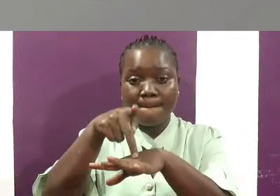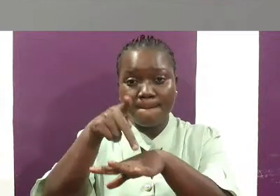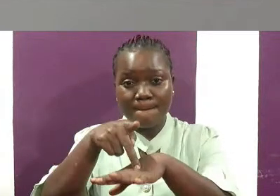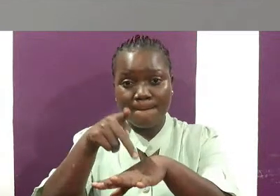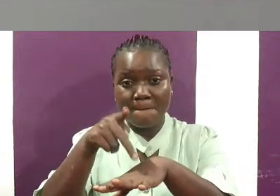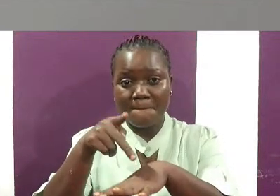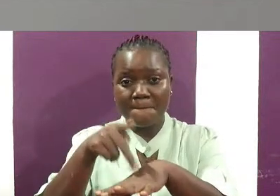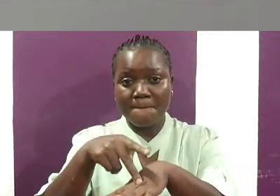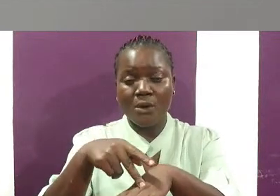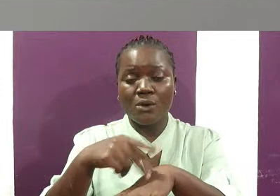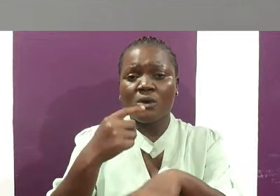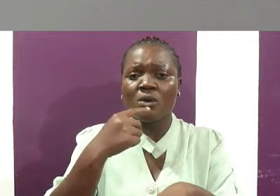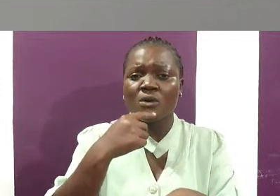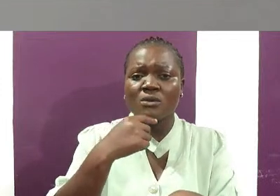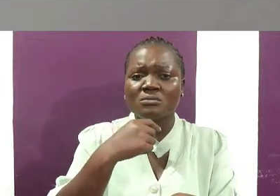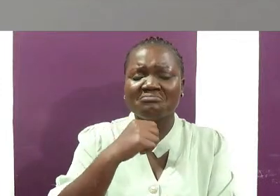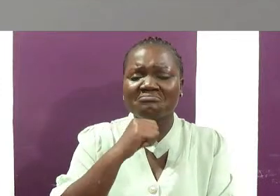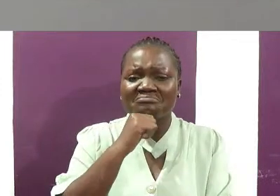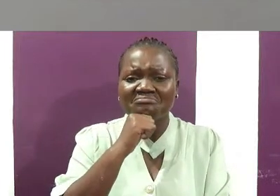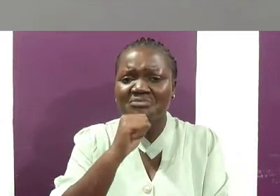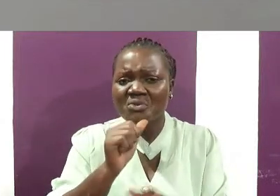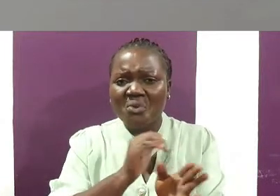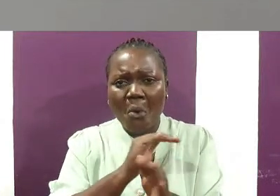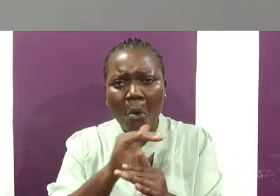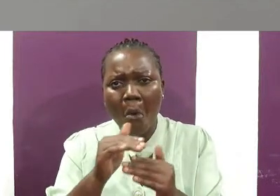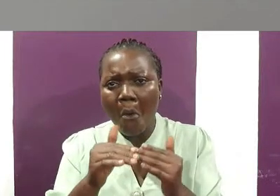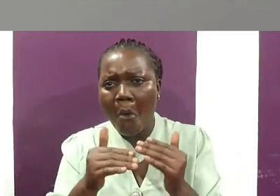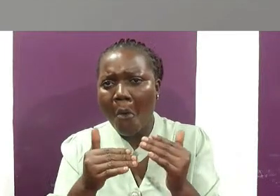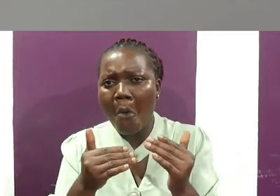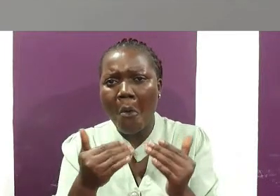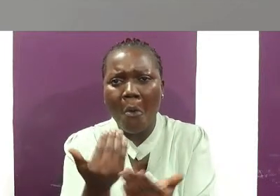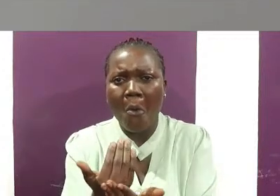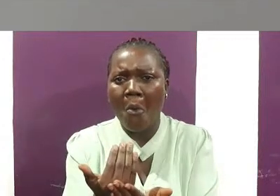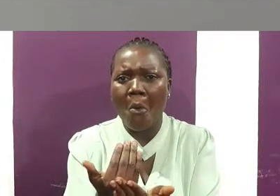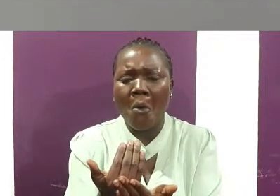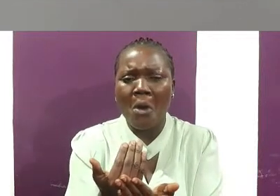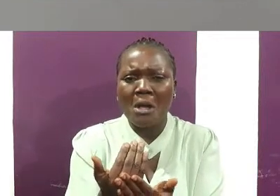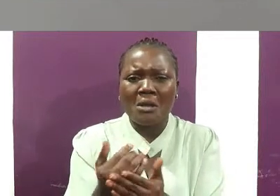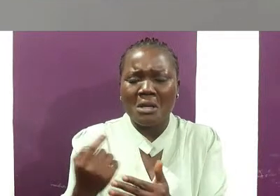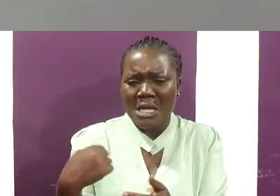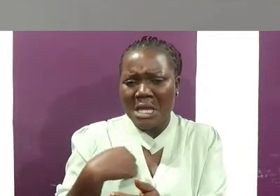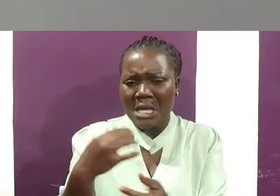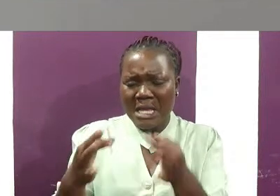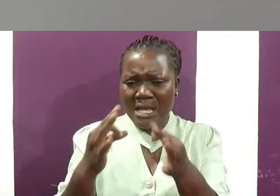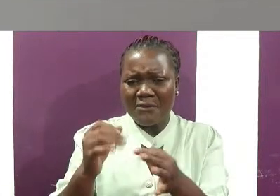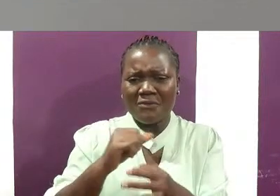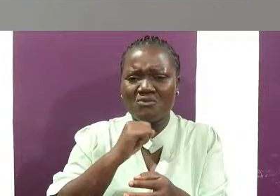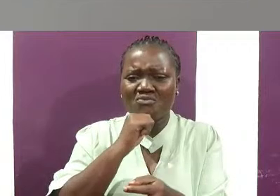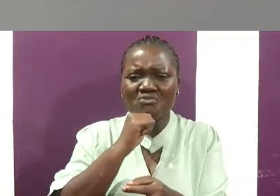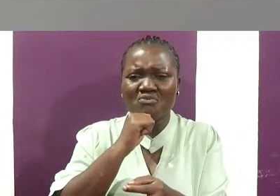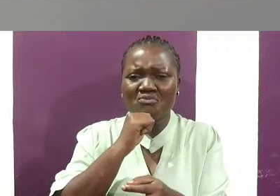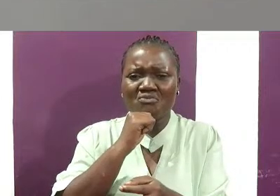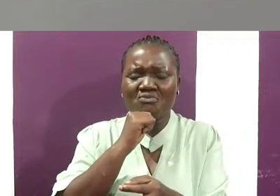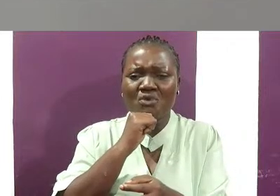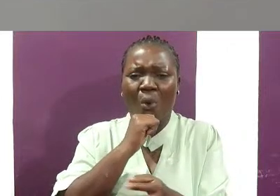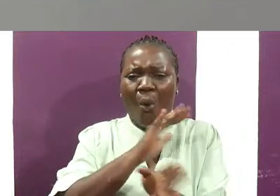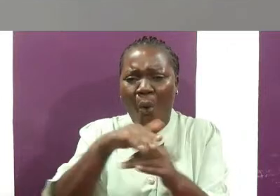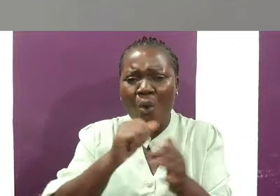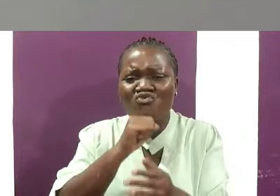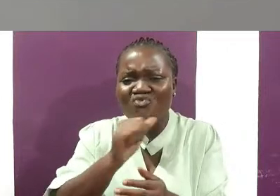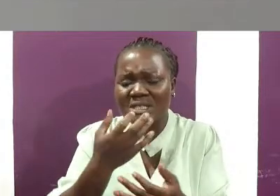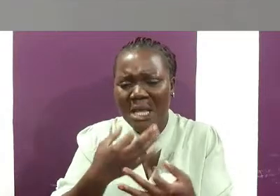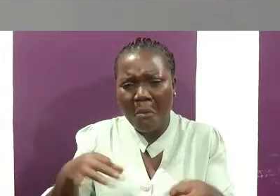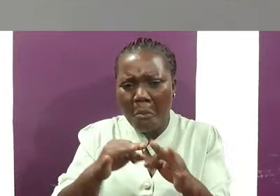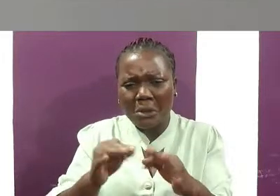know who back we ye, a sorry bakuna, a dentina, or tro, and woman come a galletin for you now, or ye or moon baby, now for